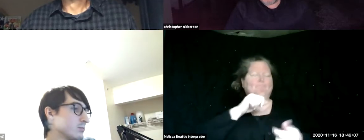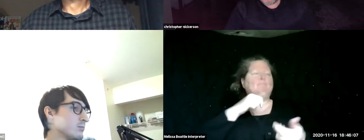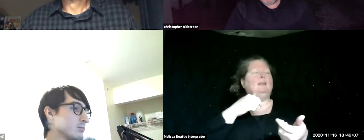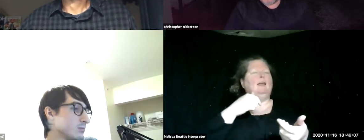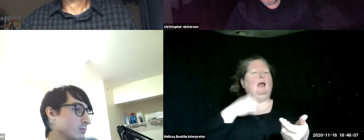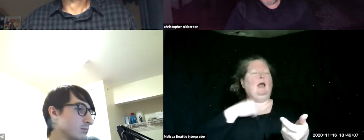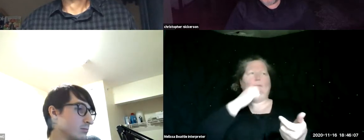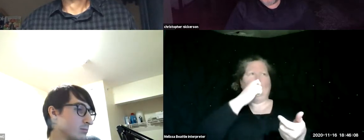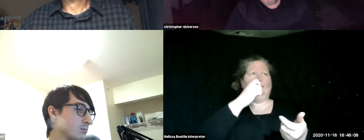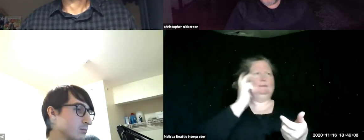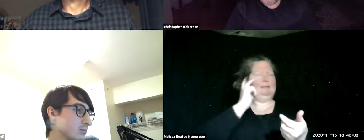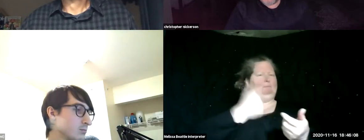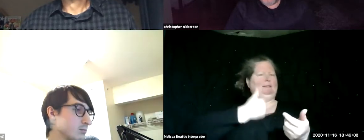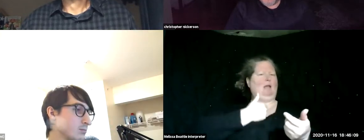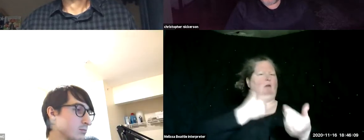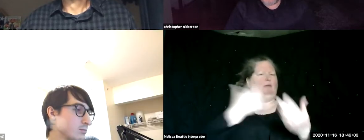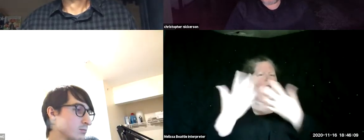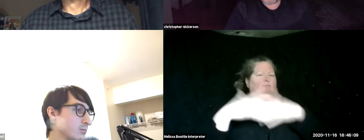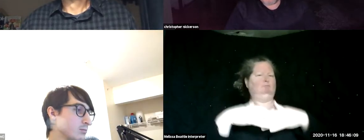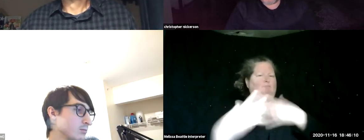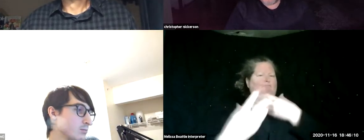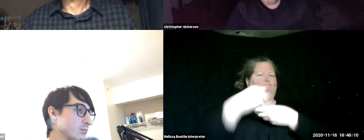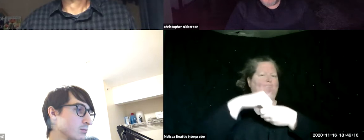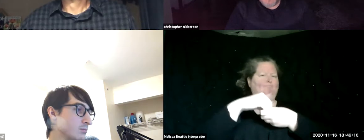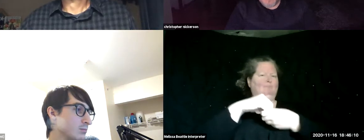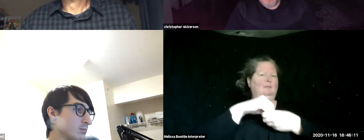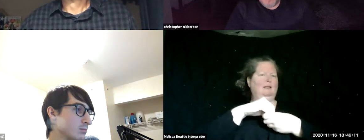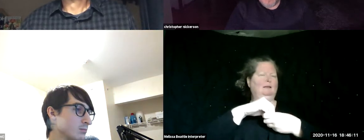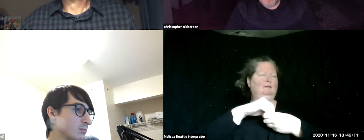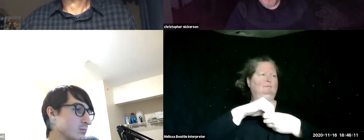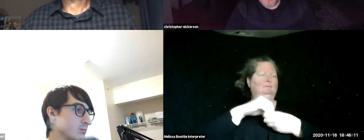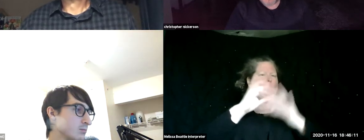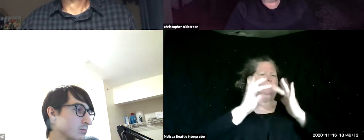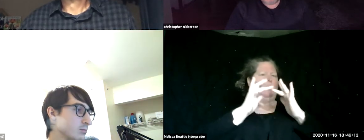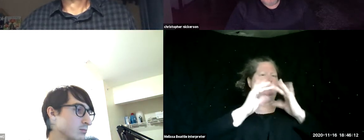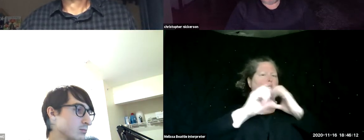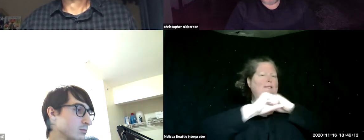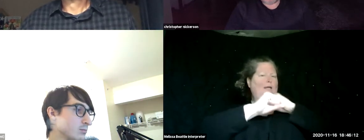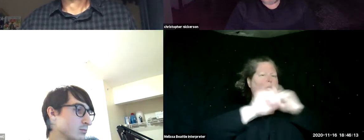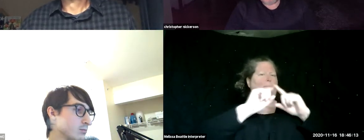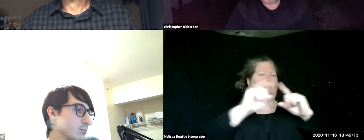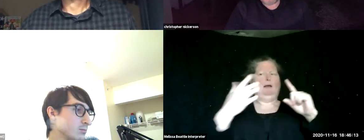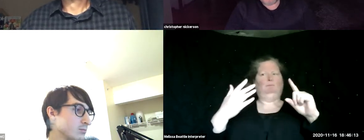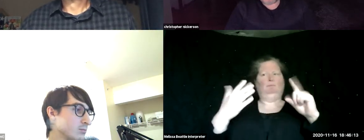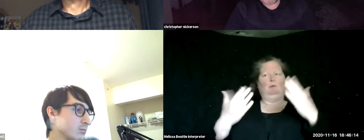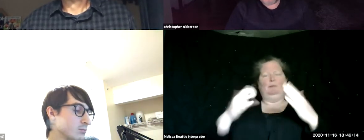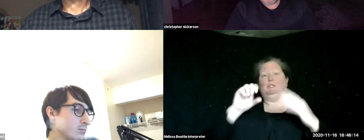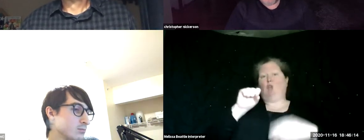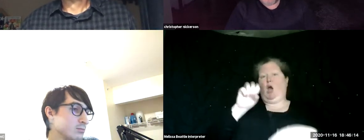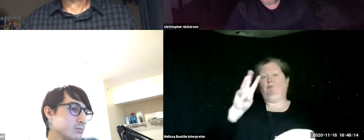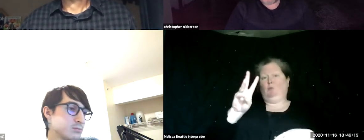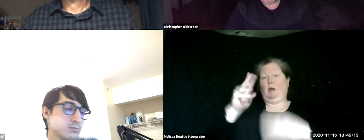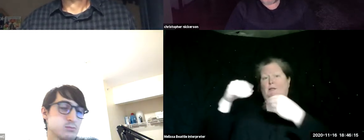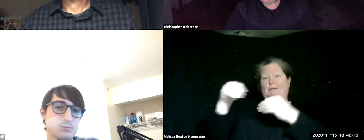into cybersecurity as a whole, but I kind of want to go into the software sales realm. Mm-hmm. So I guess from